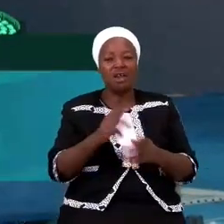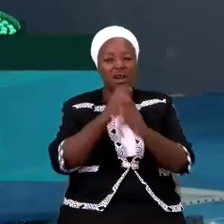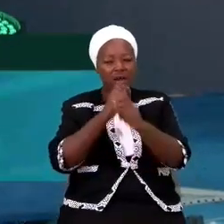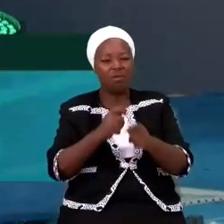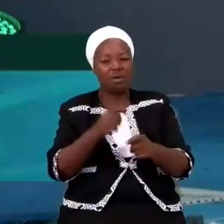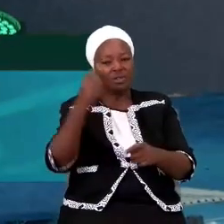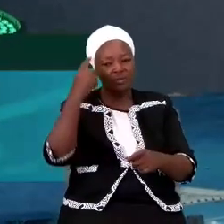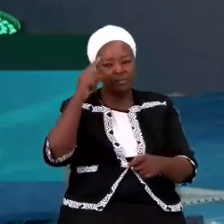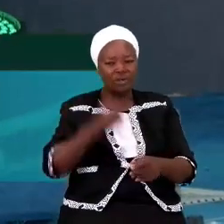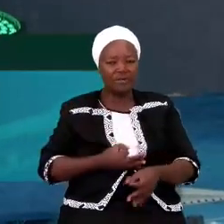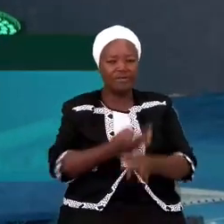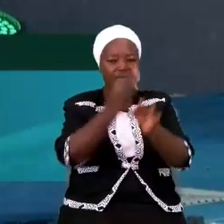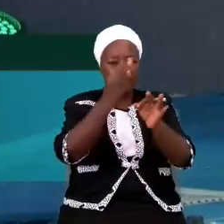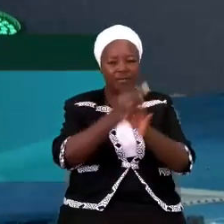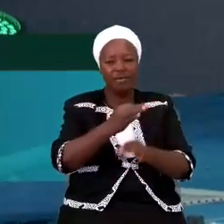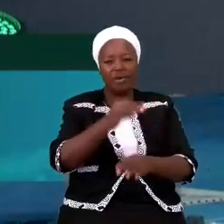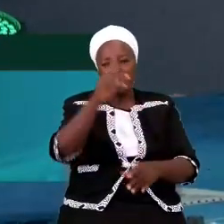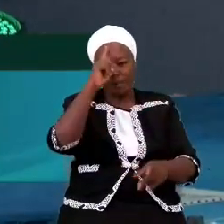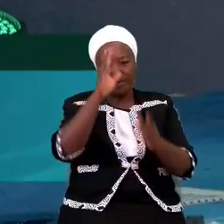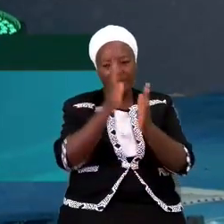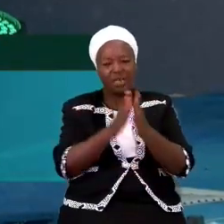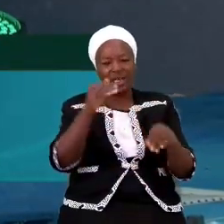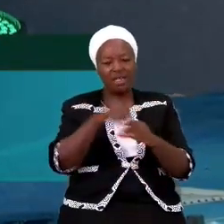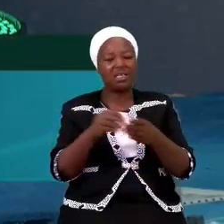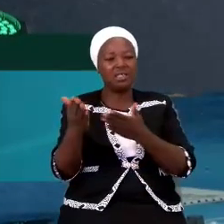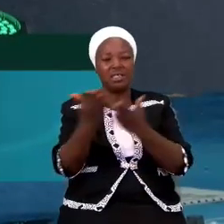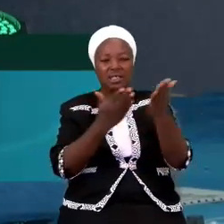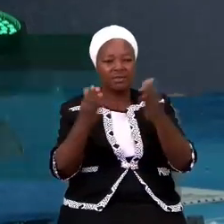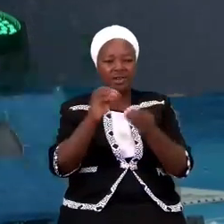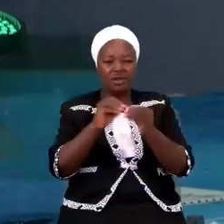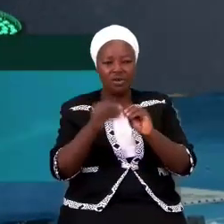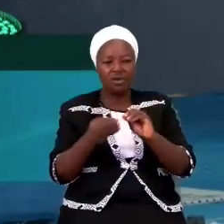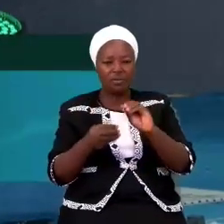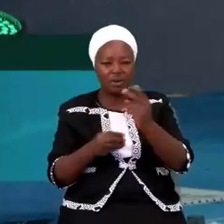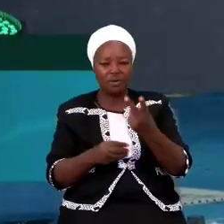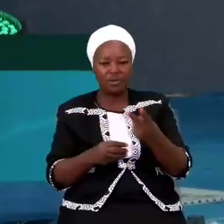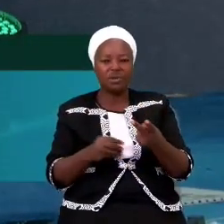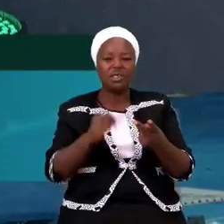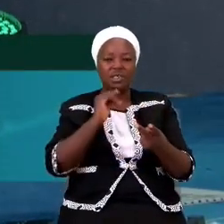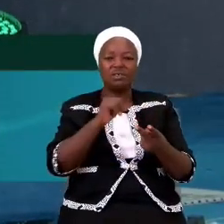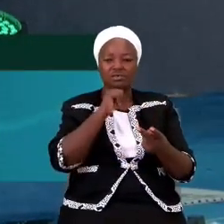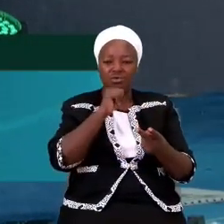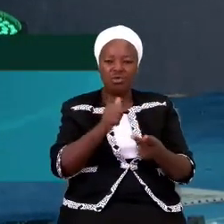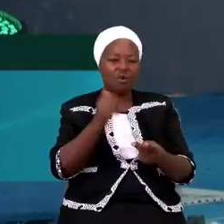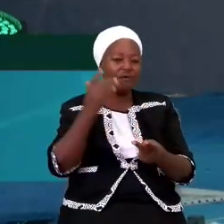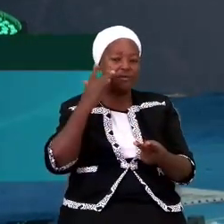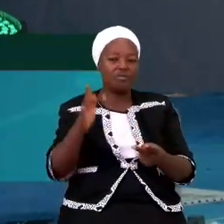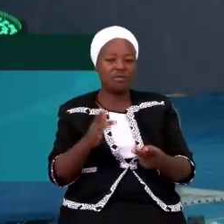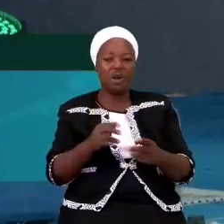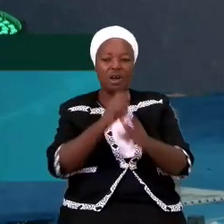filthy backsliders and sinners. Number three, the unfading rewards for